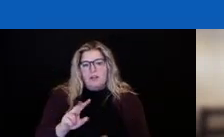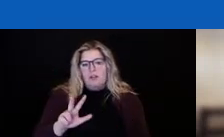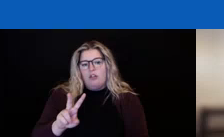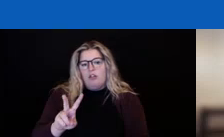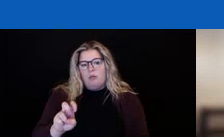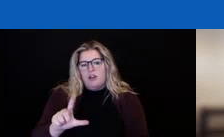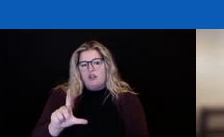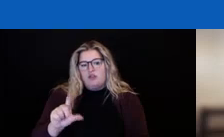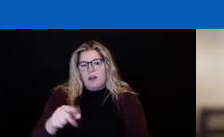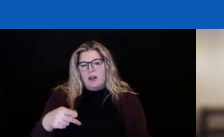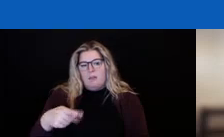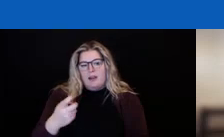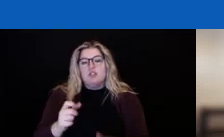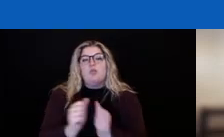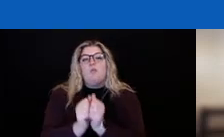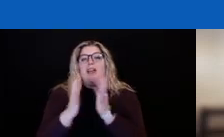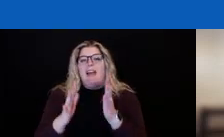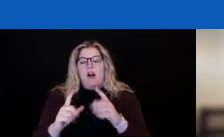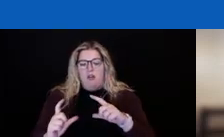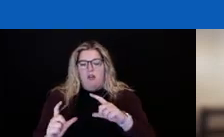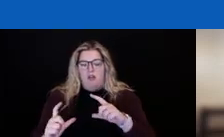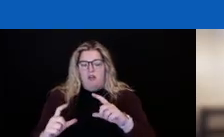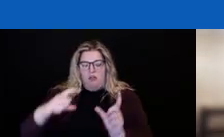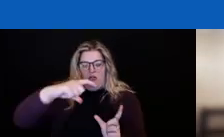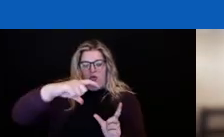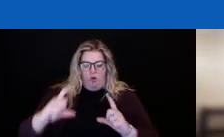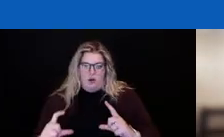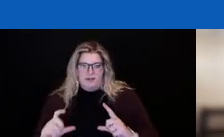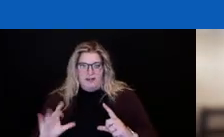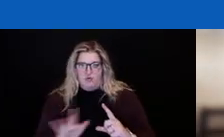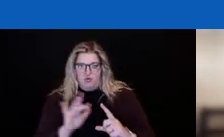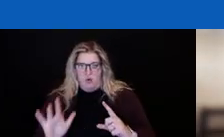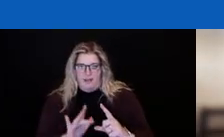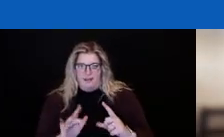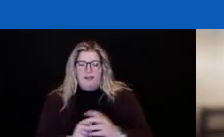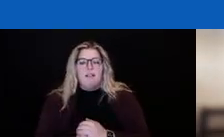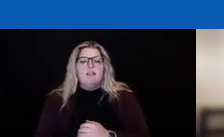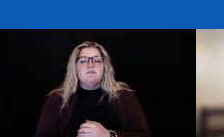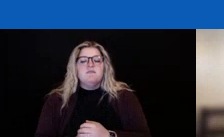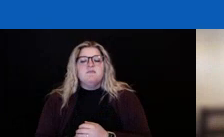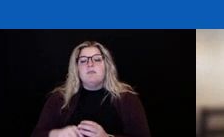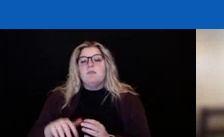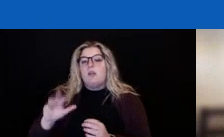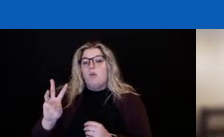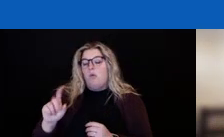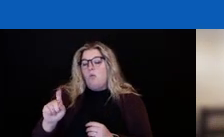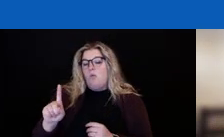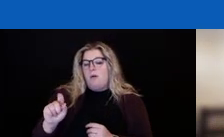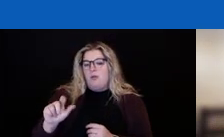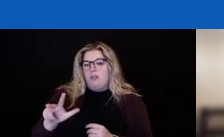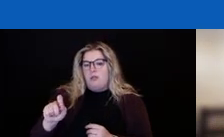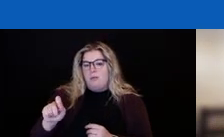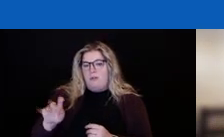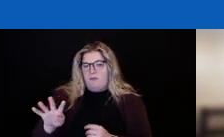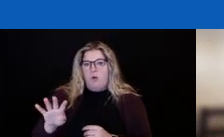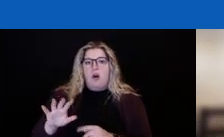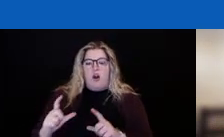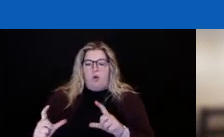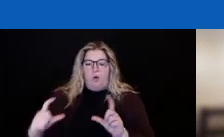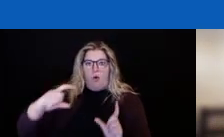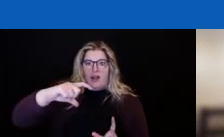without horizontal scrolling to access any content or functionality. And what 1.3.4 orientation requires is